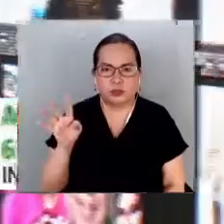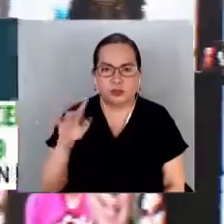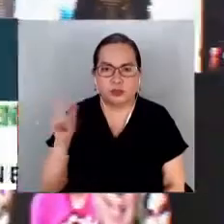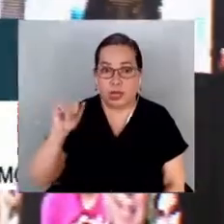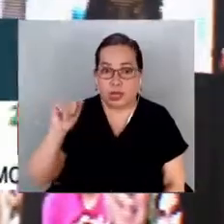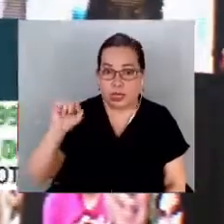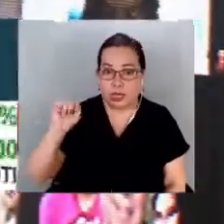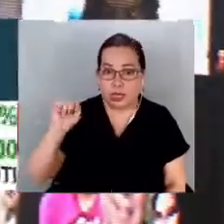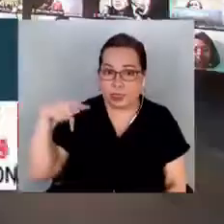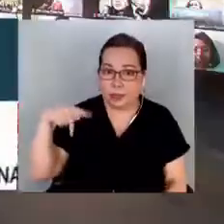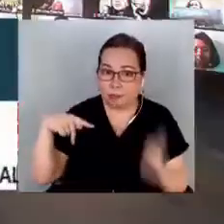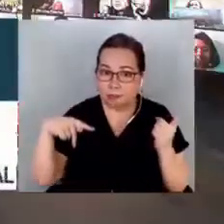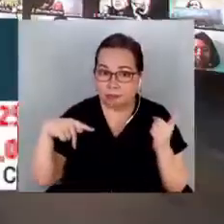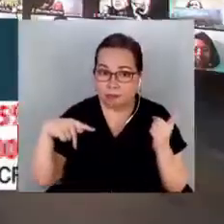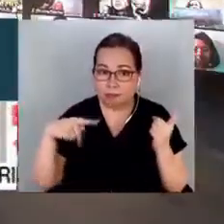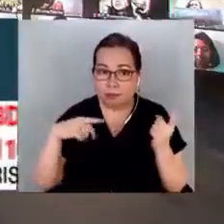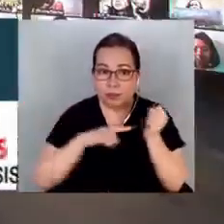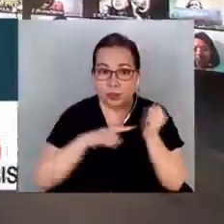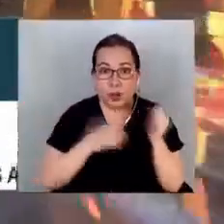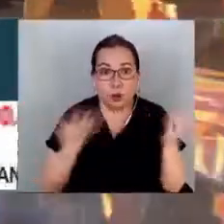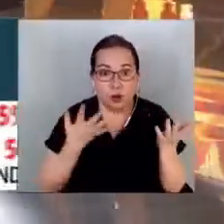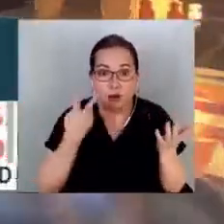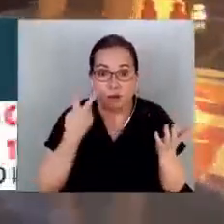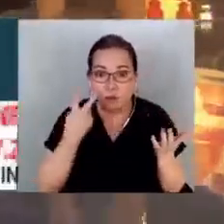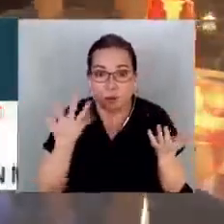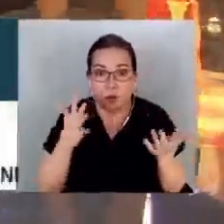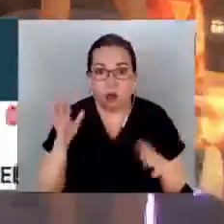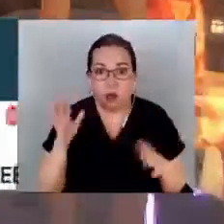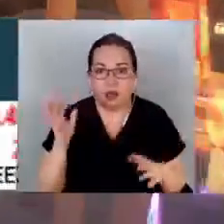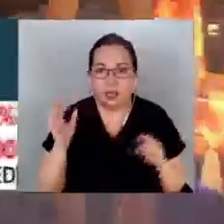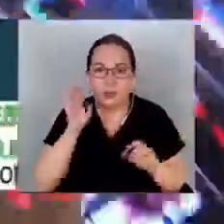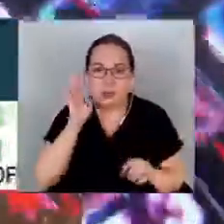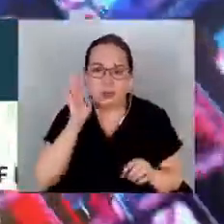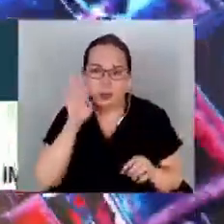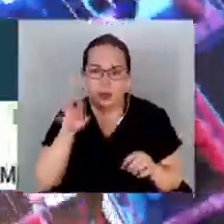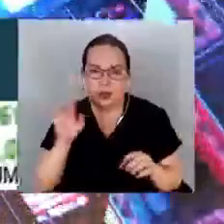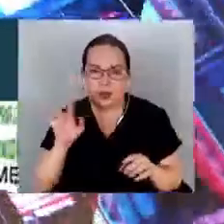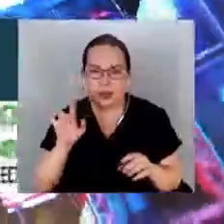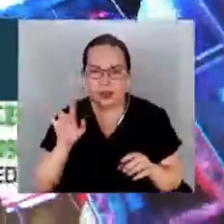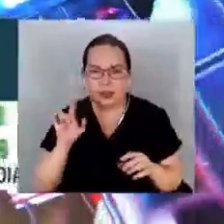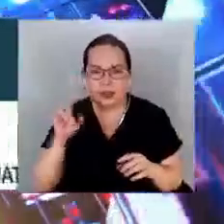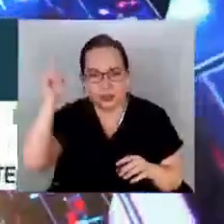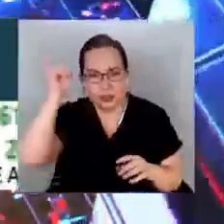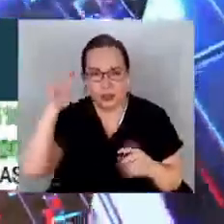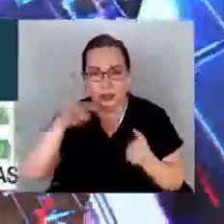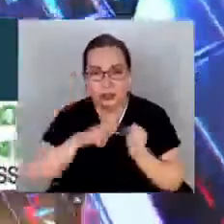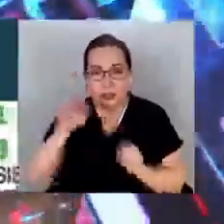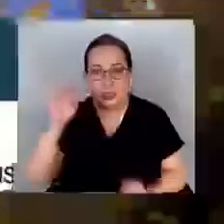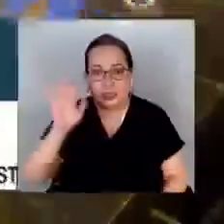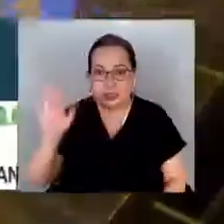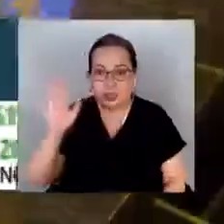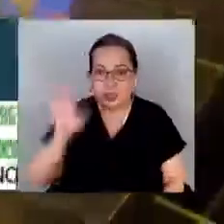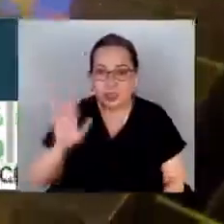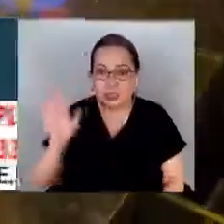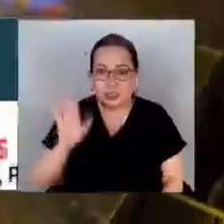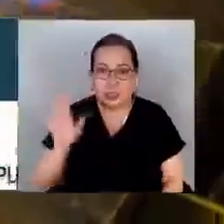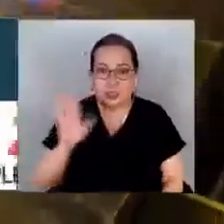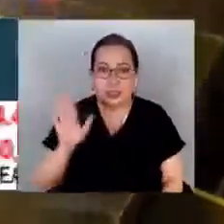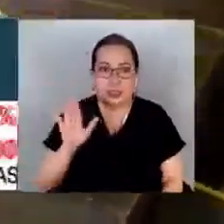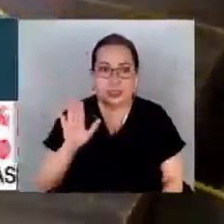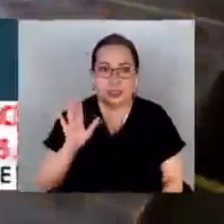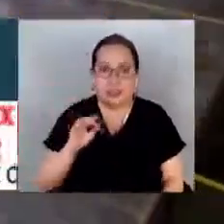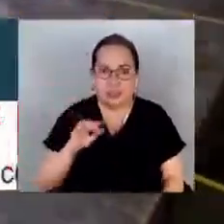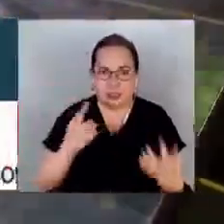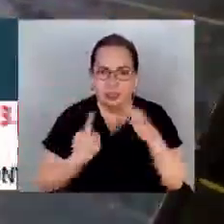longest-running musical variety show, will be seen on the Kapatid Network starting Sunday. The show, which was launched in 1985,